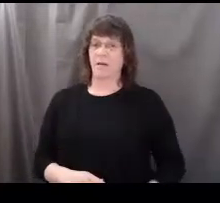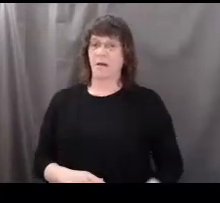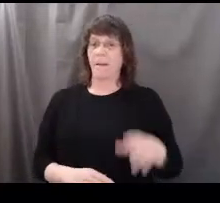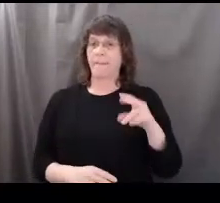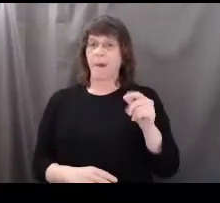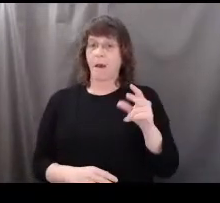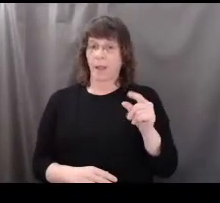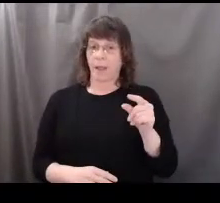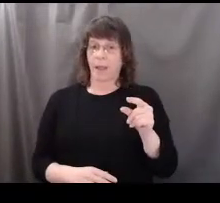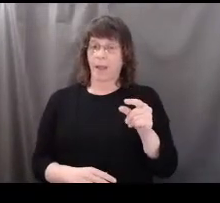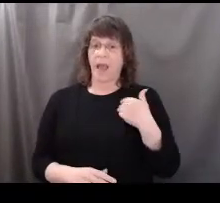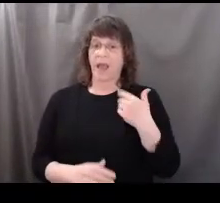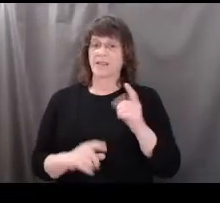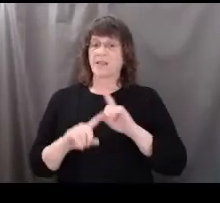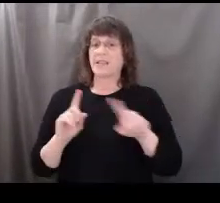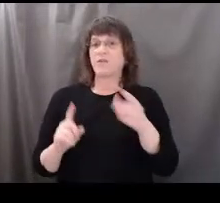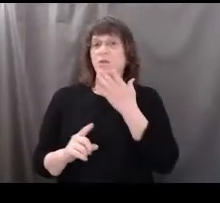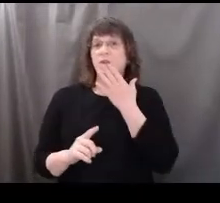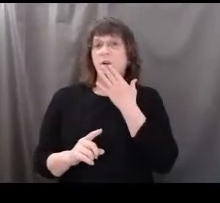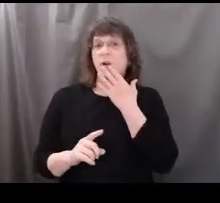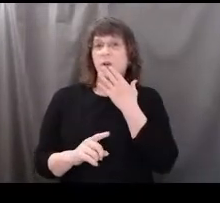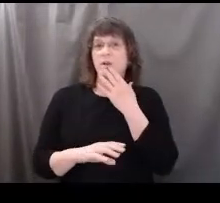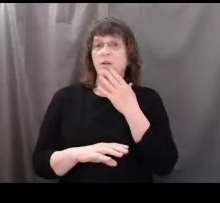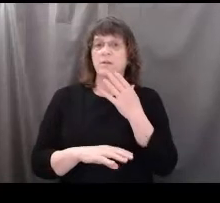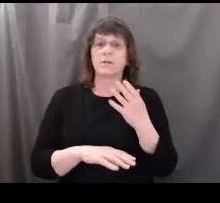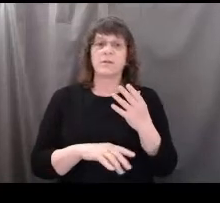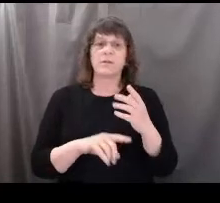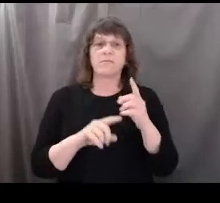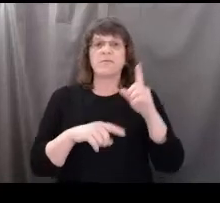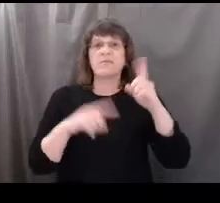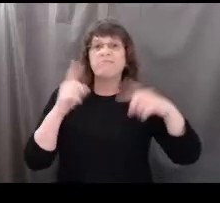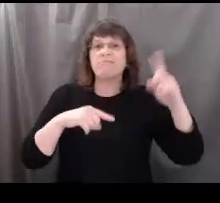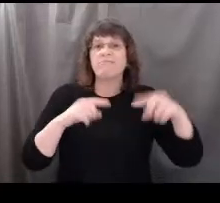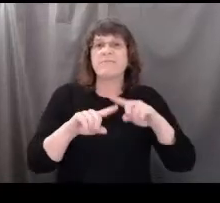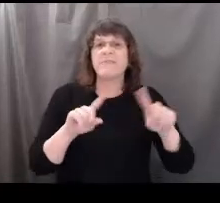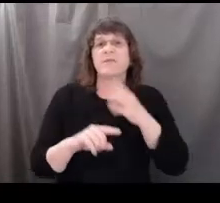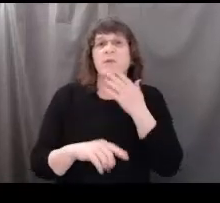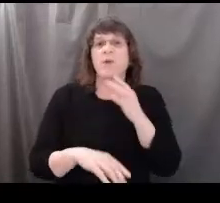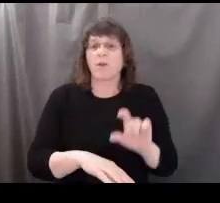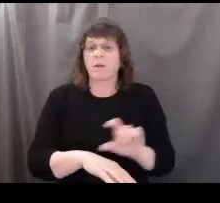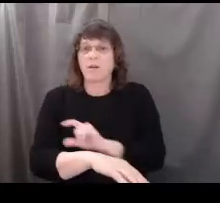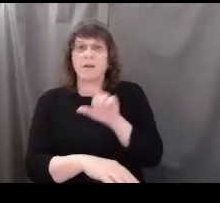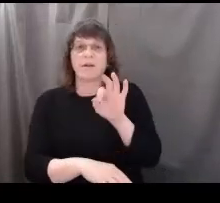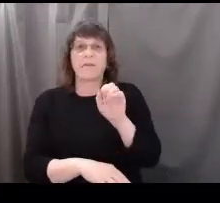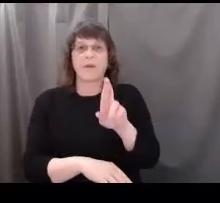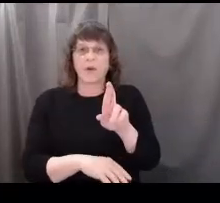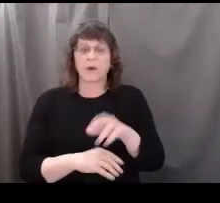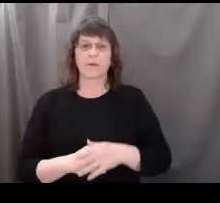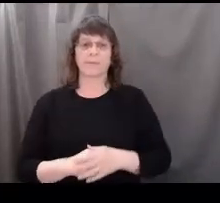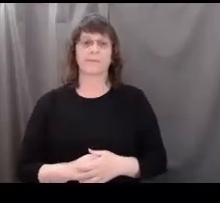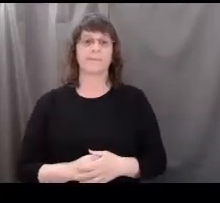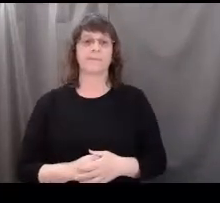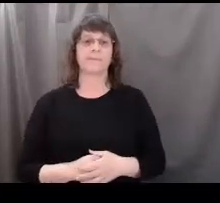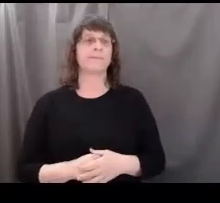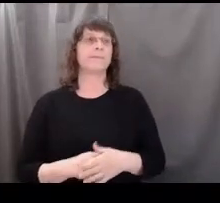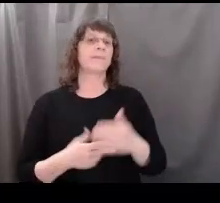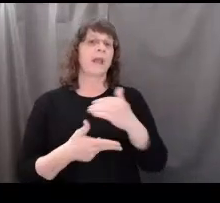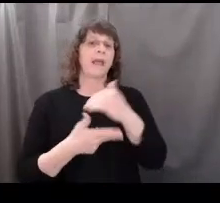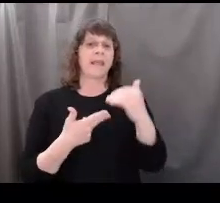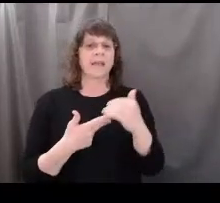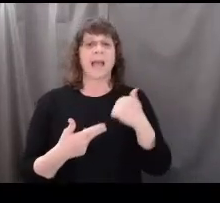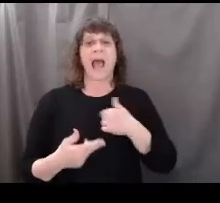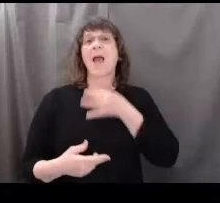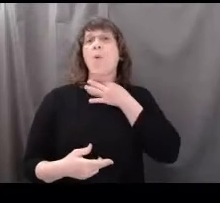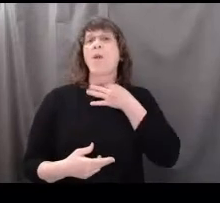this puppy has lots of different colored fur. And then you could say, I